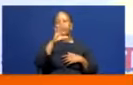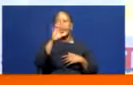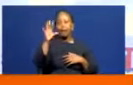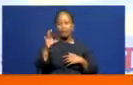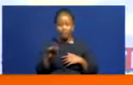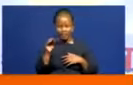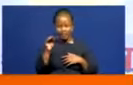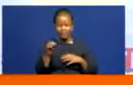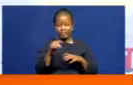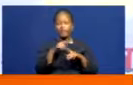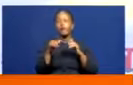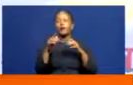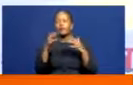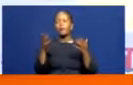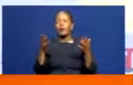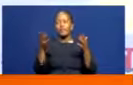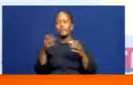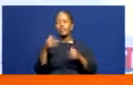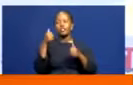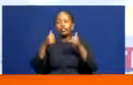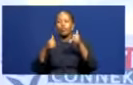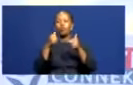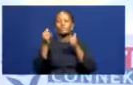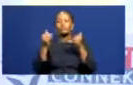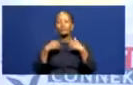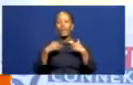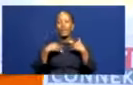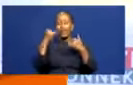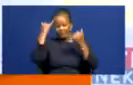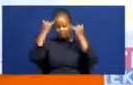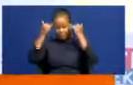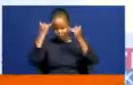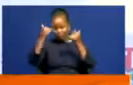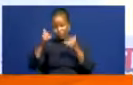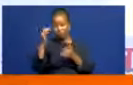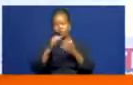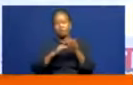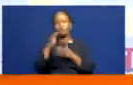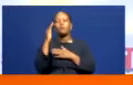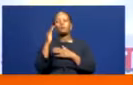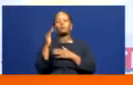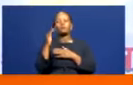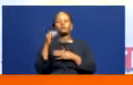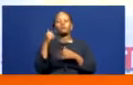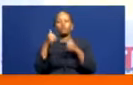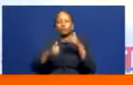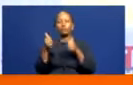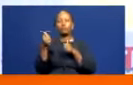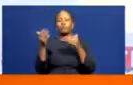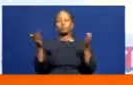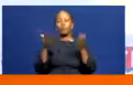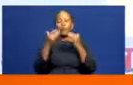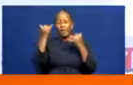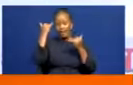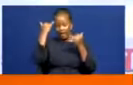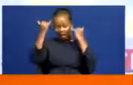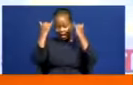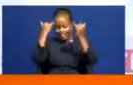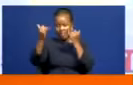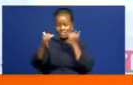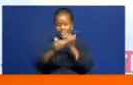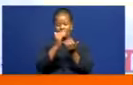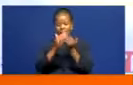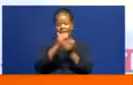that is a continent of innovation and creativity, where ideas are nurtured